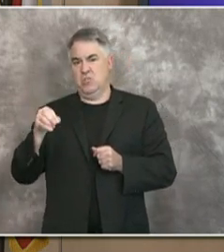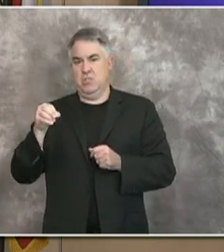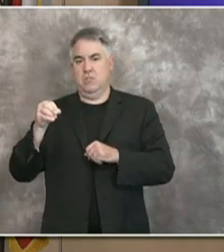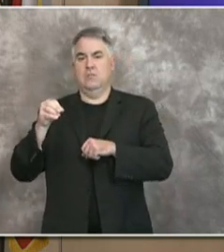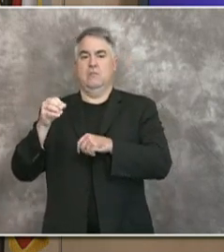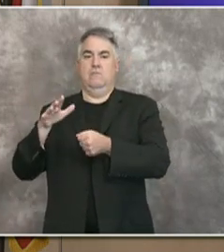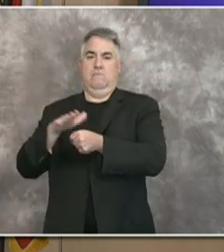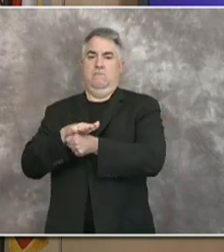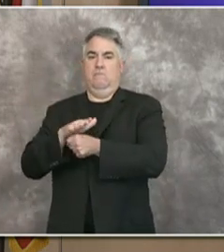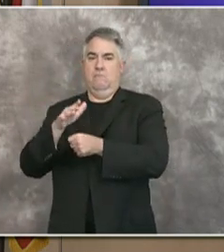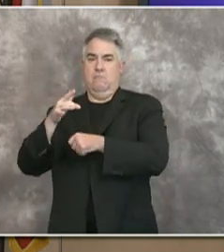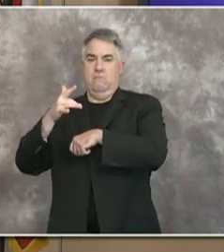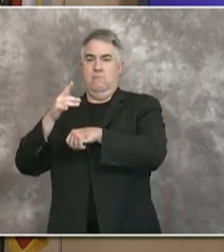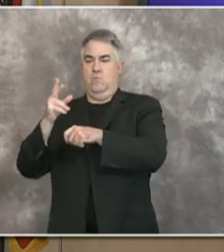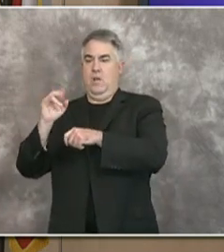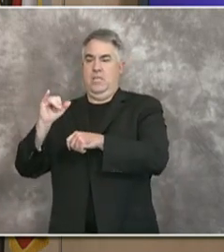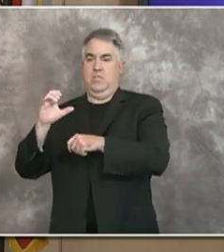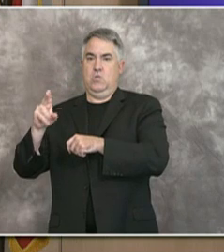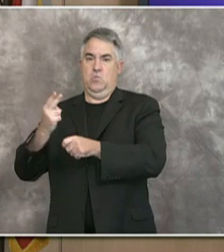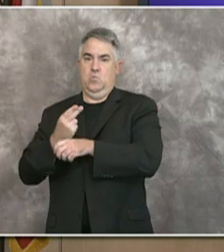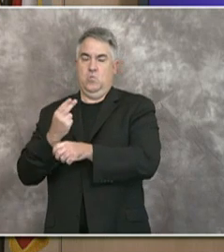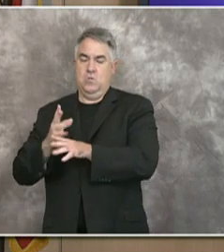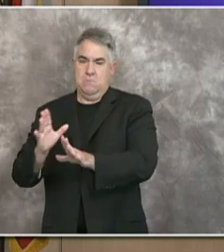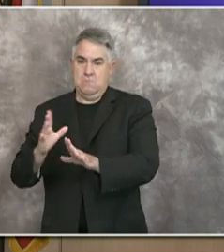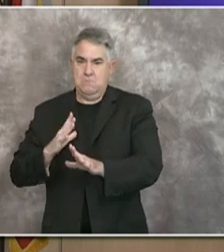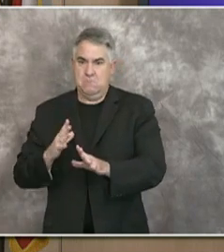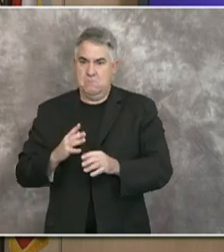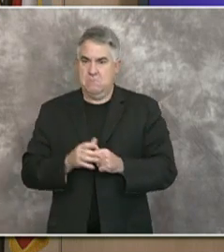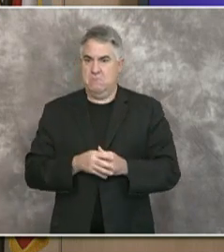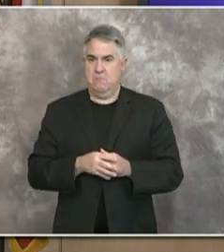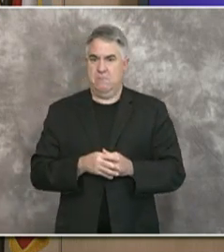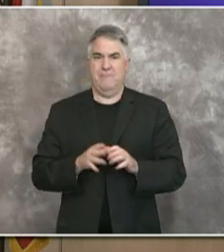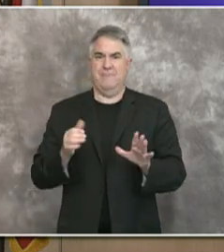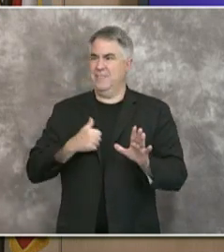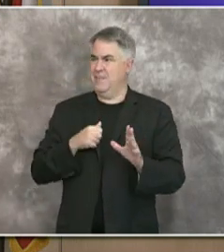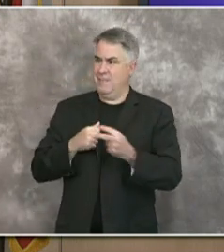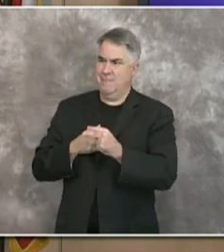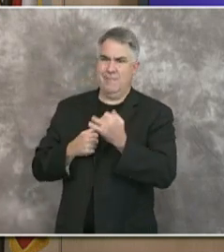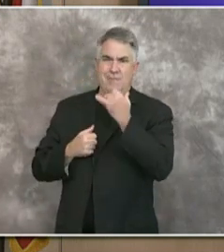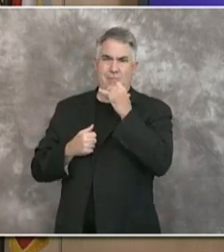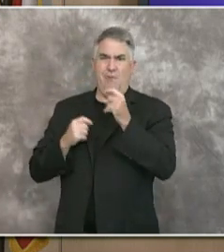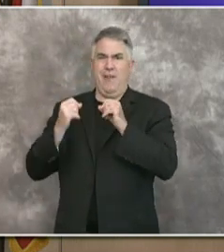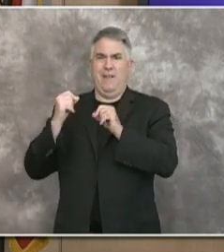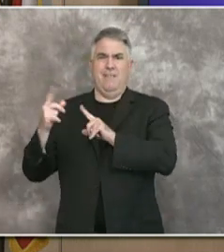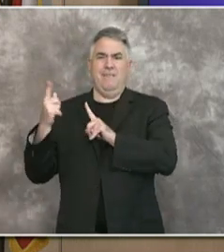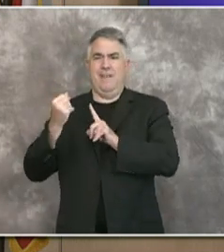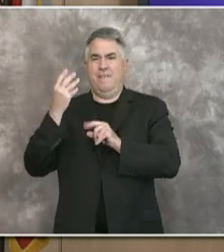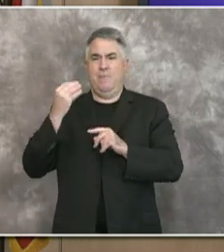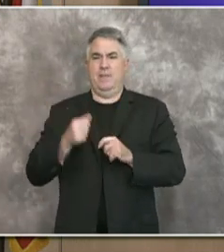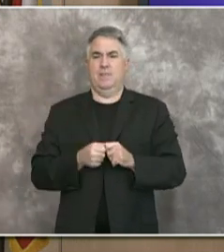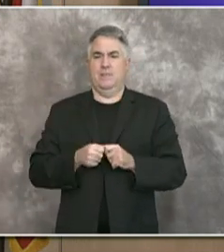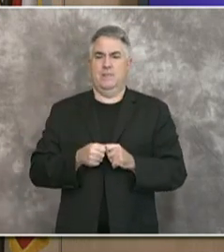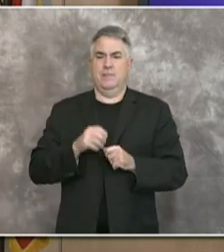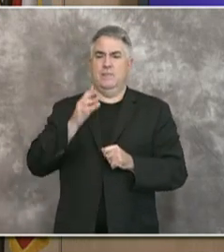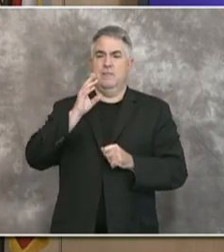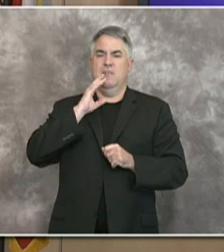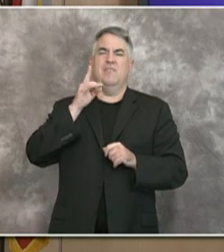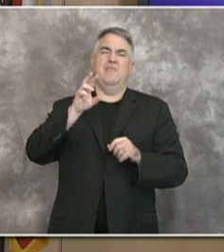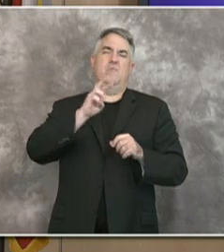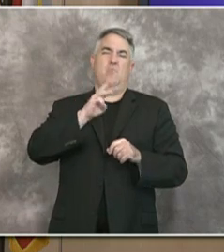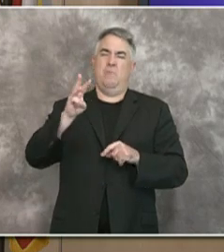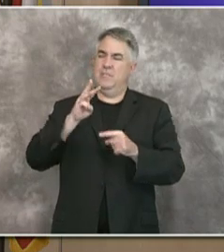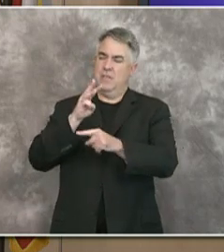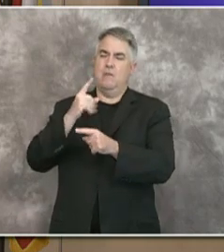currently being utilized. We apologize for the error in the slides. We will get the correct ones and post those to make sure that they're available for